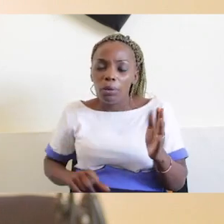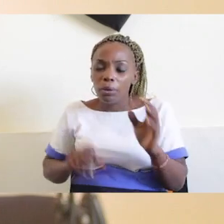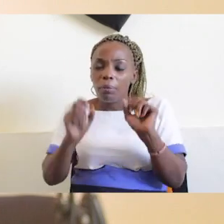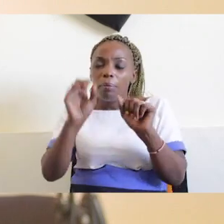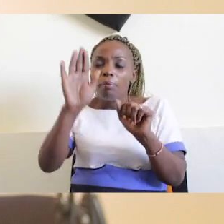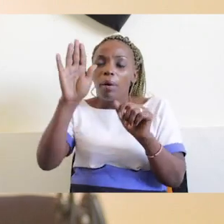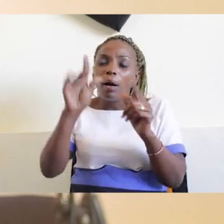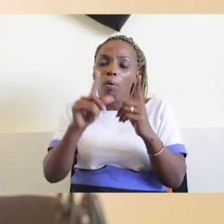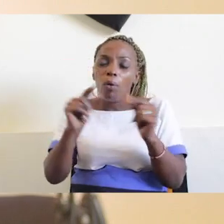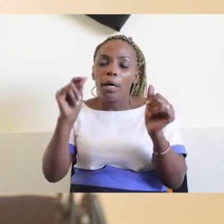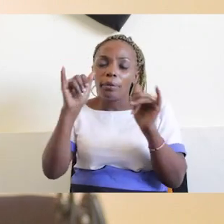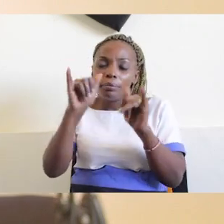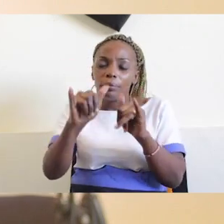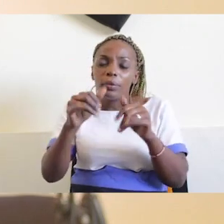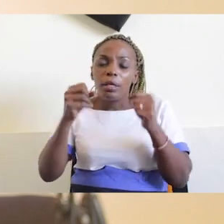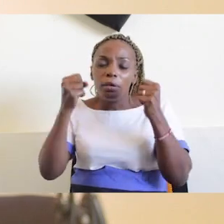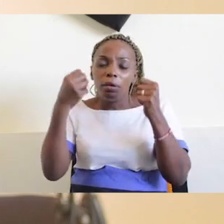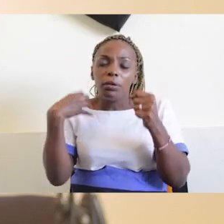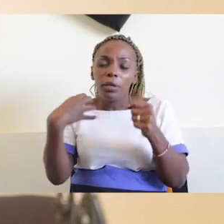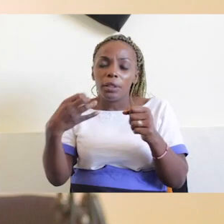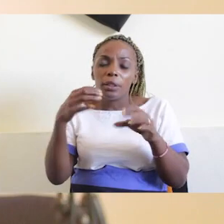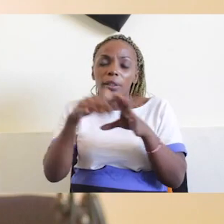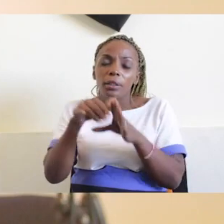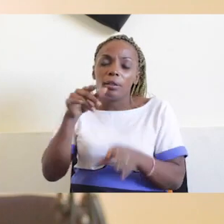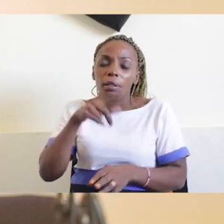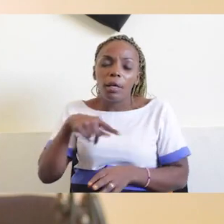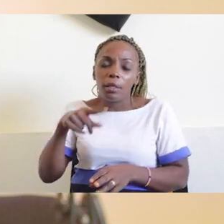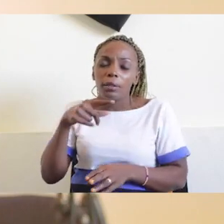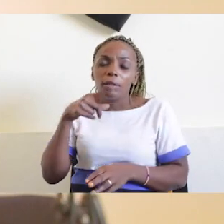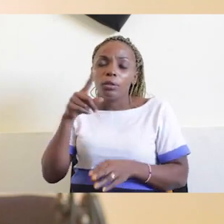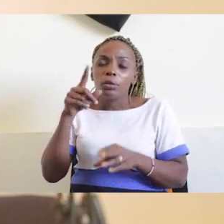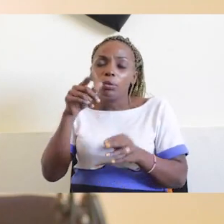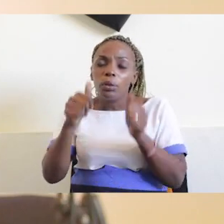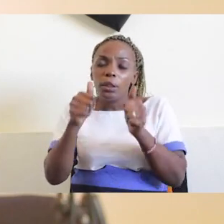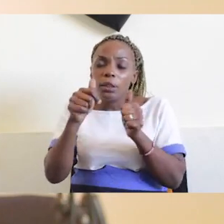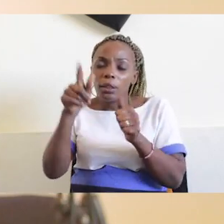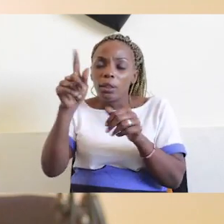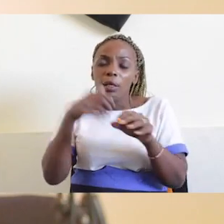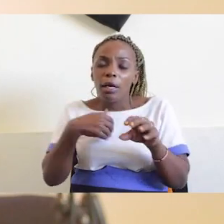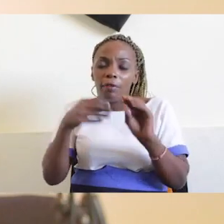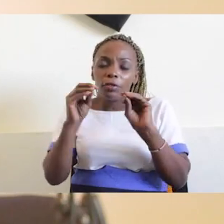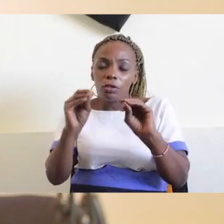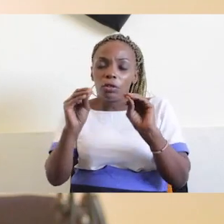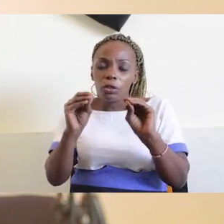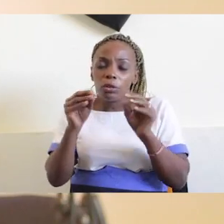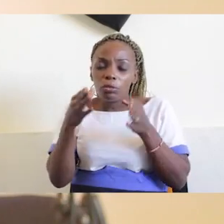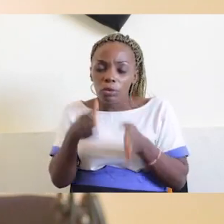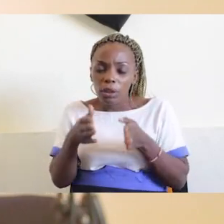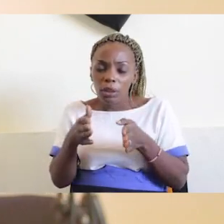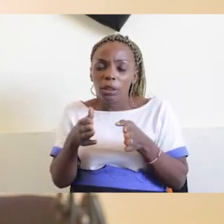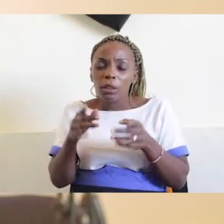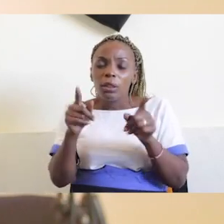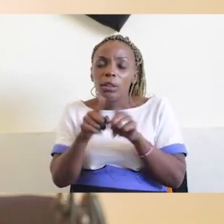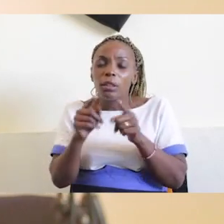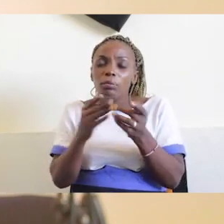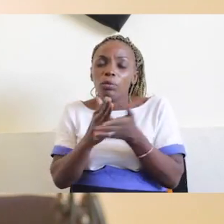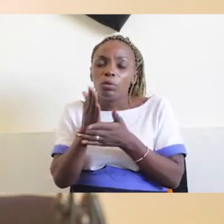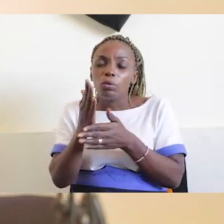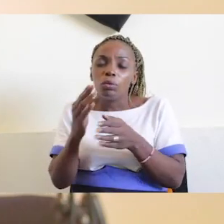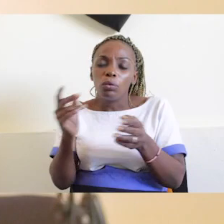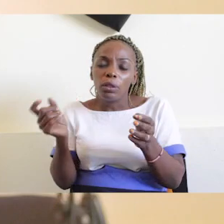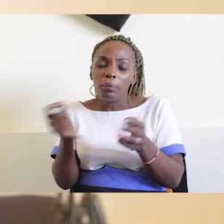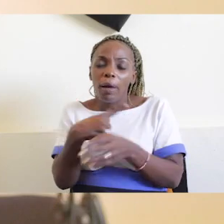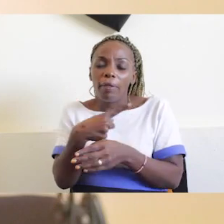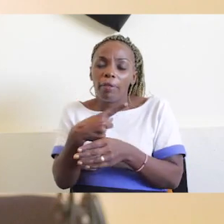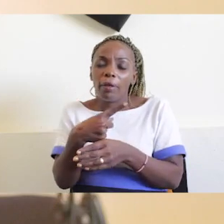your word dwell richly among us. That which you have taught us today and throughout this